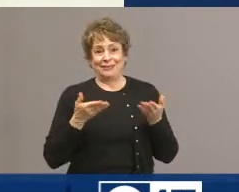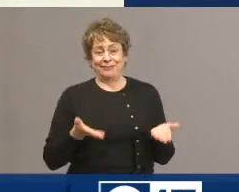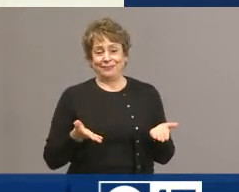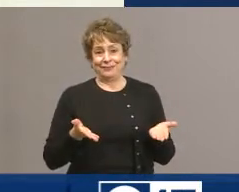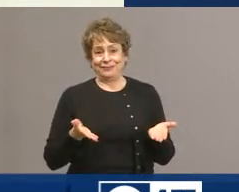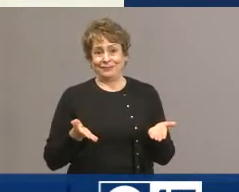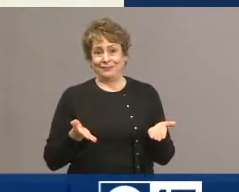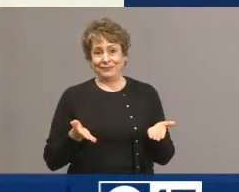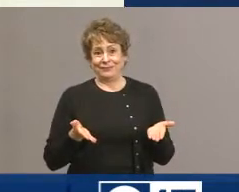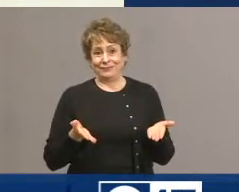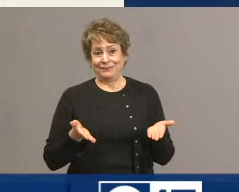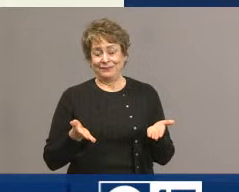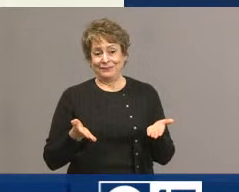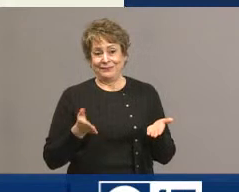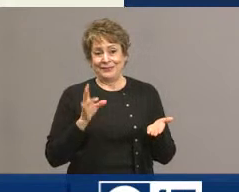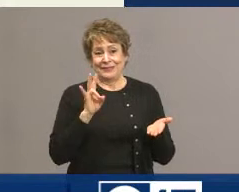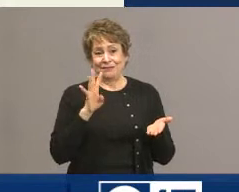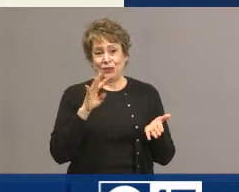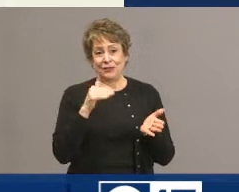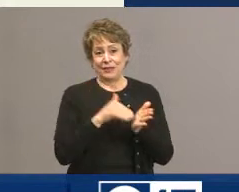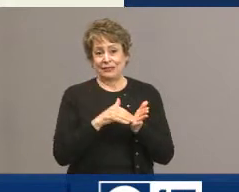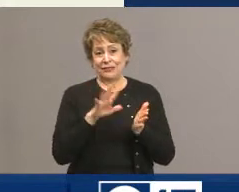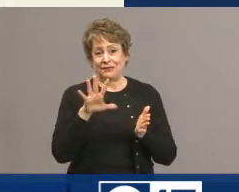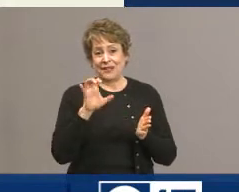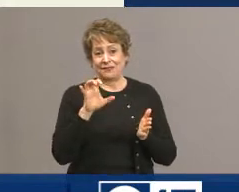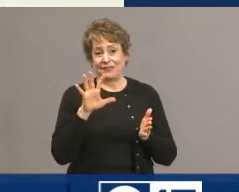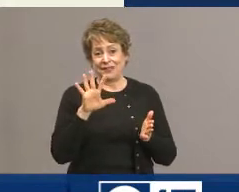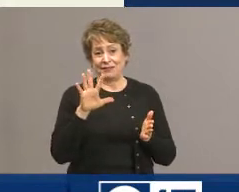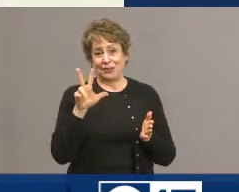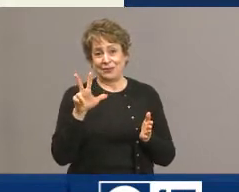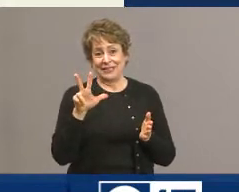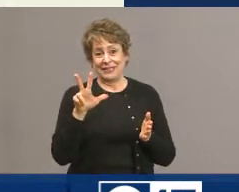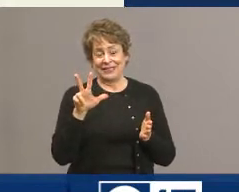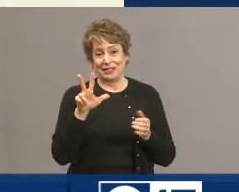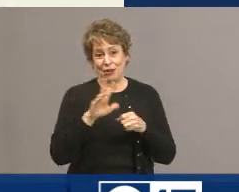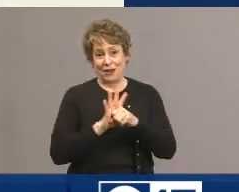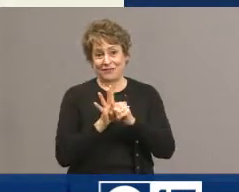74,553 COVID-19 cases. On average, we have